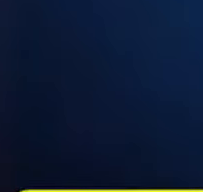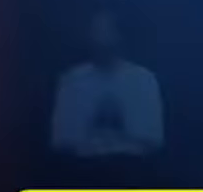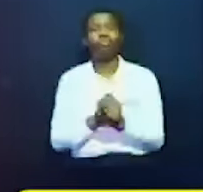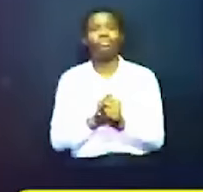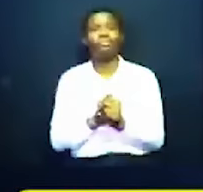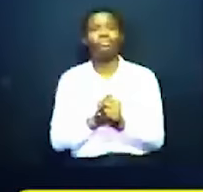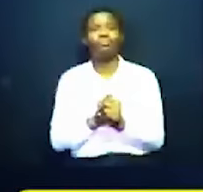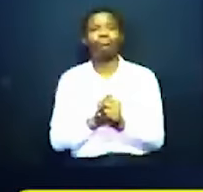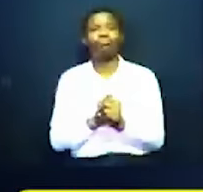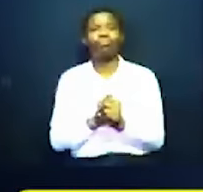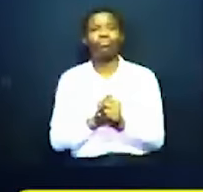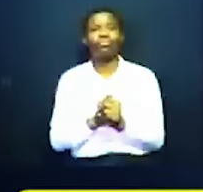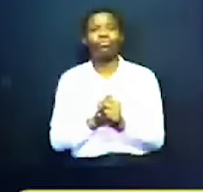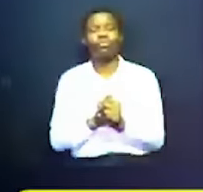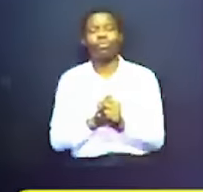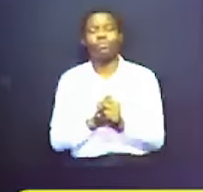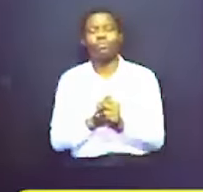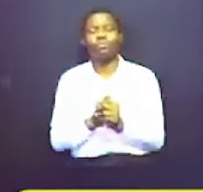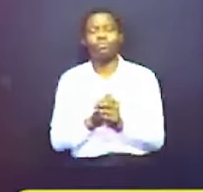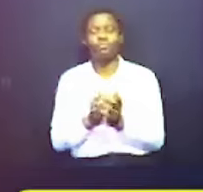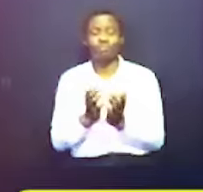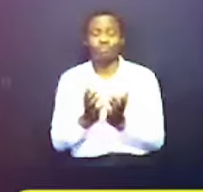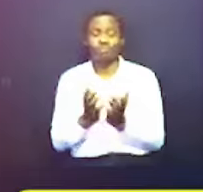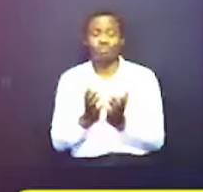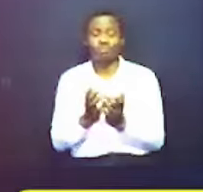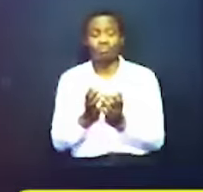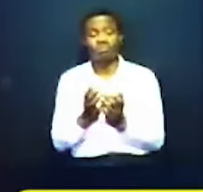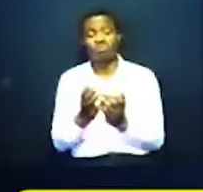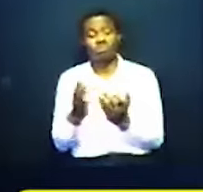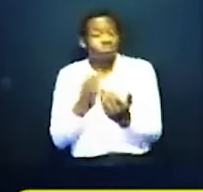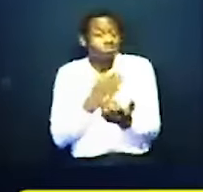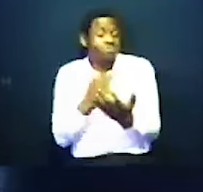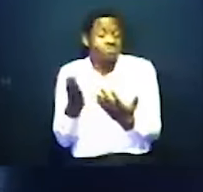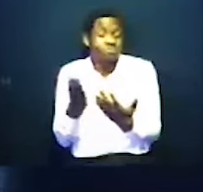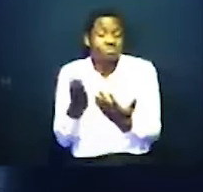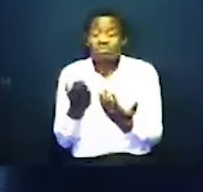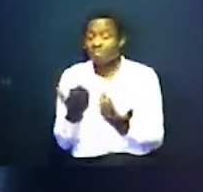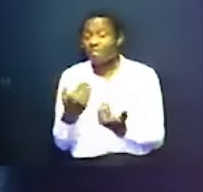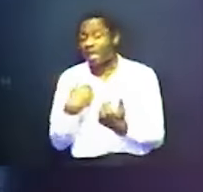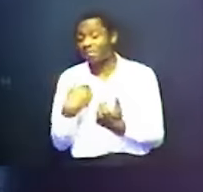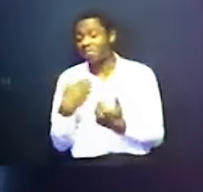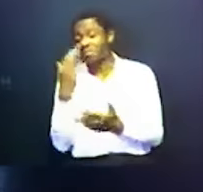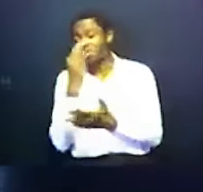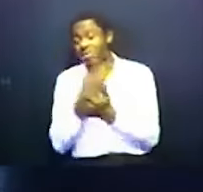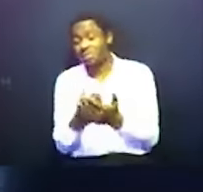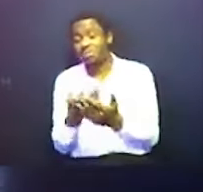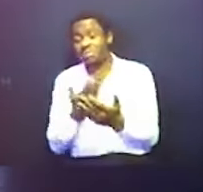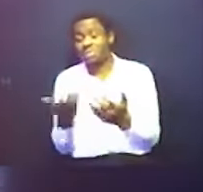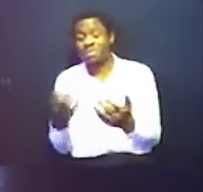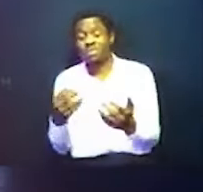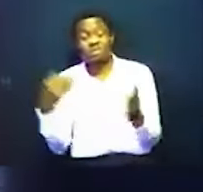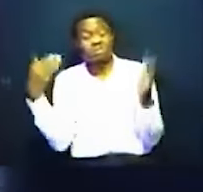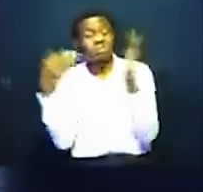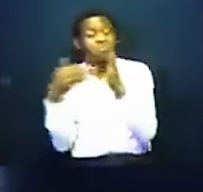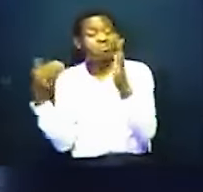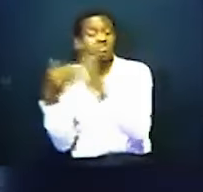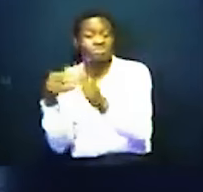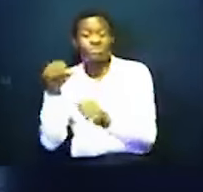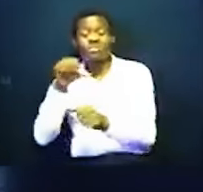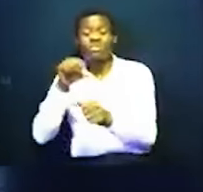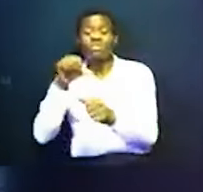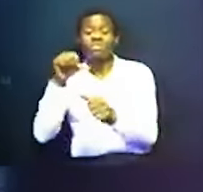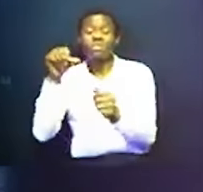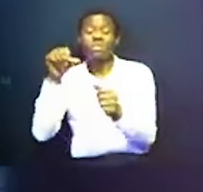Whether these myths and fallacies and conspiracies gain grounds or not, it depends on